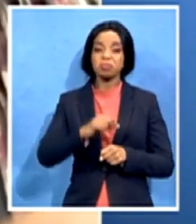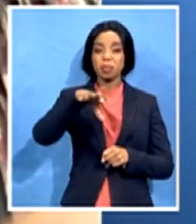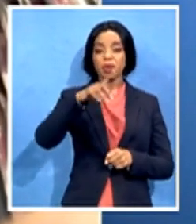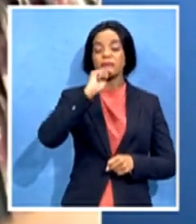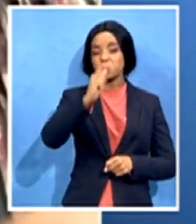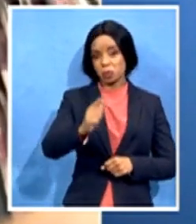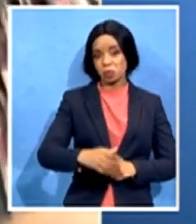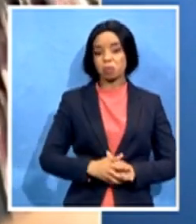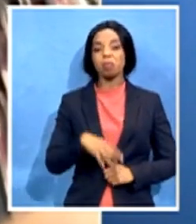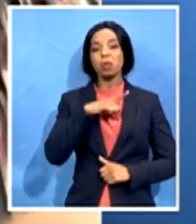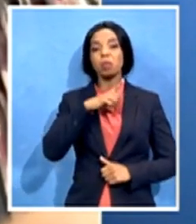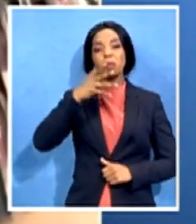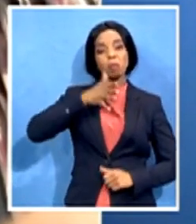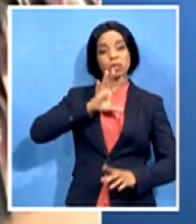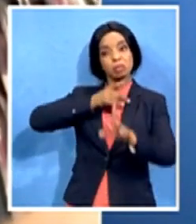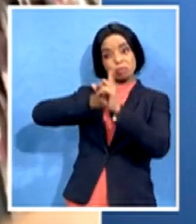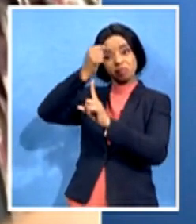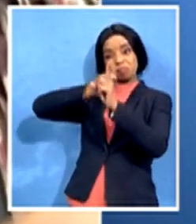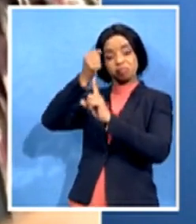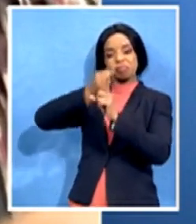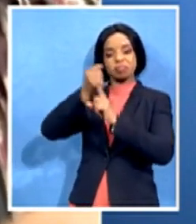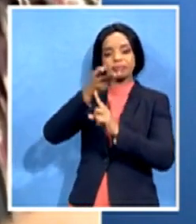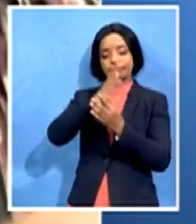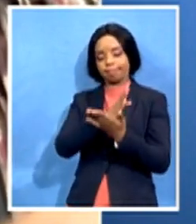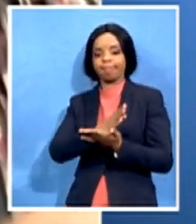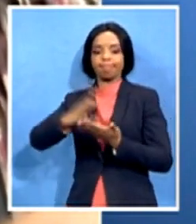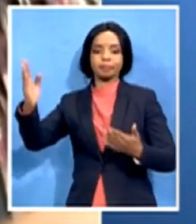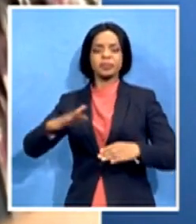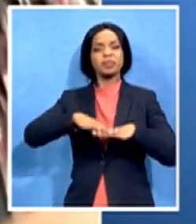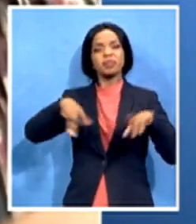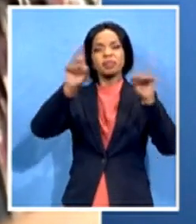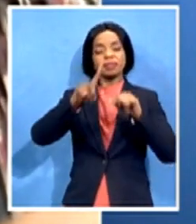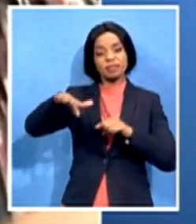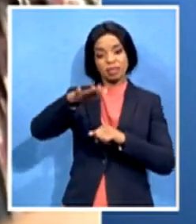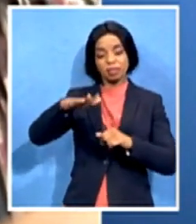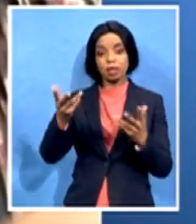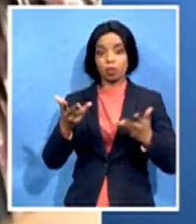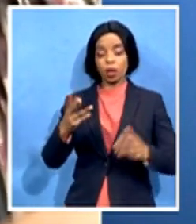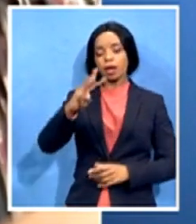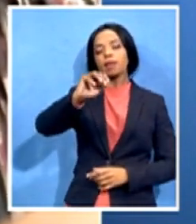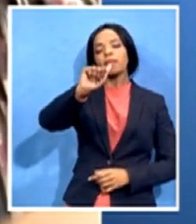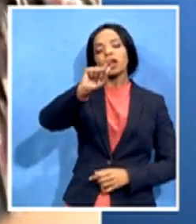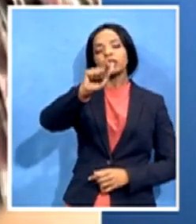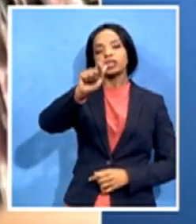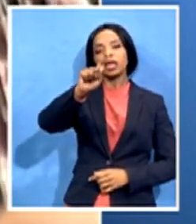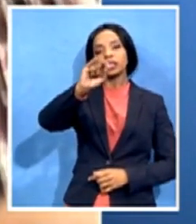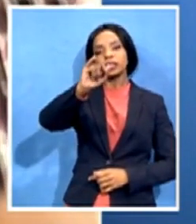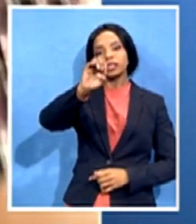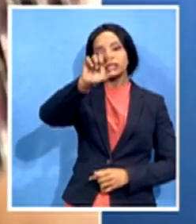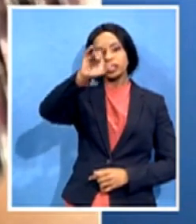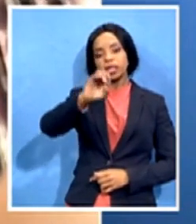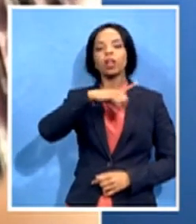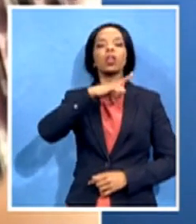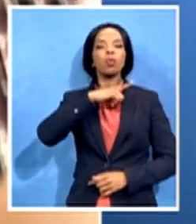especially in areas like Matatiele, where this cross-border stock theft is a